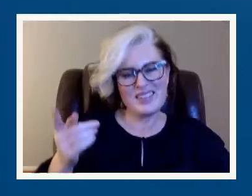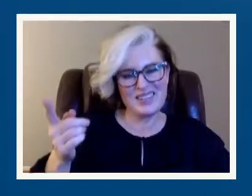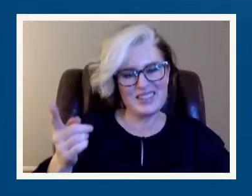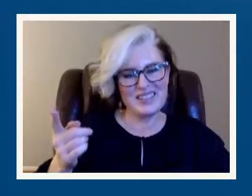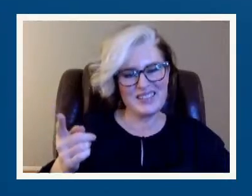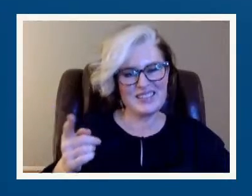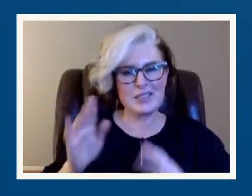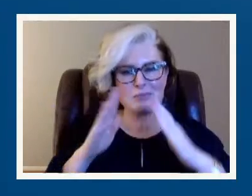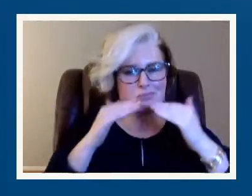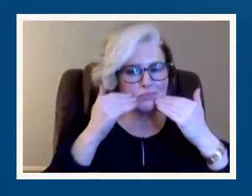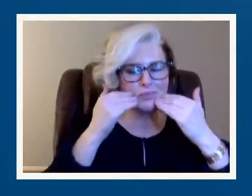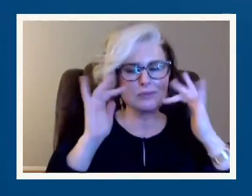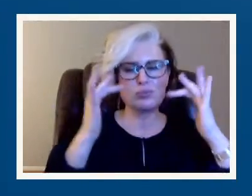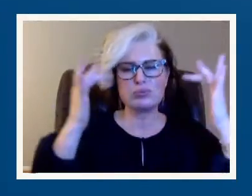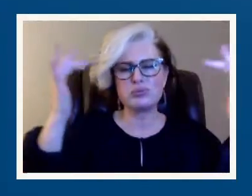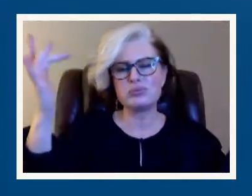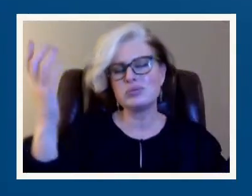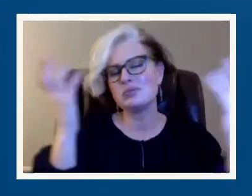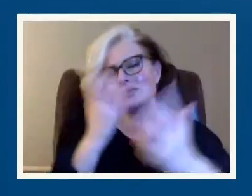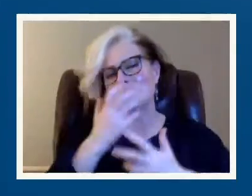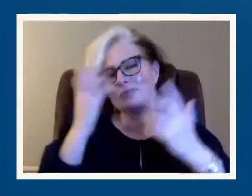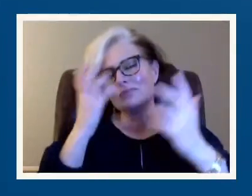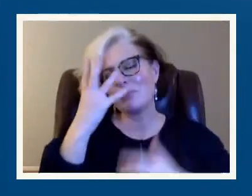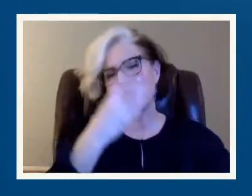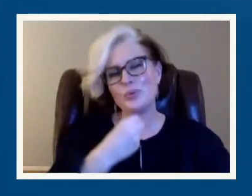dazzling smile. Yeah.